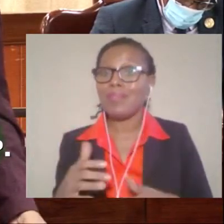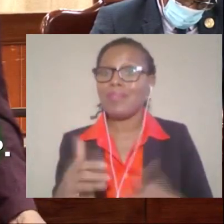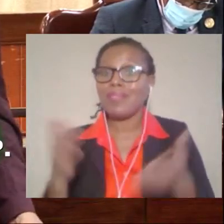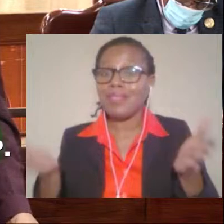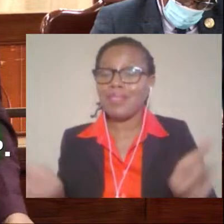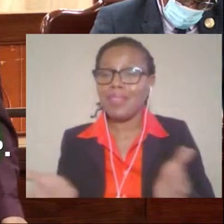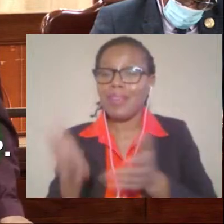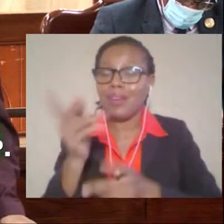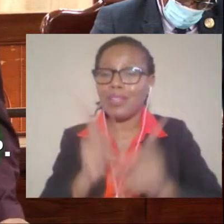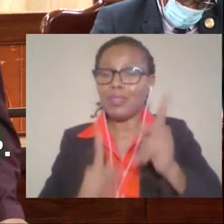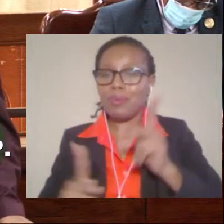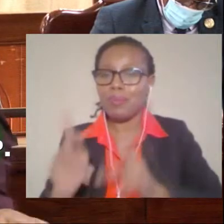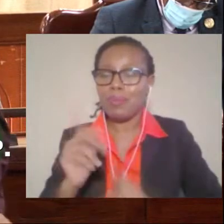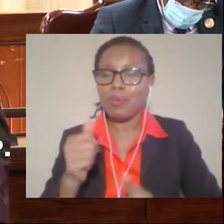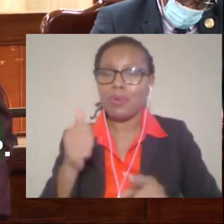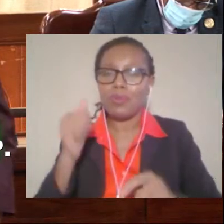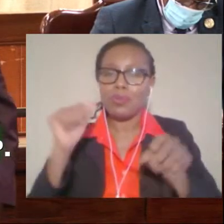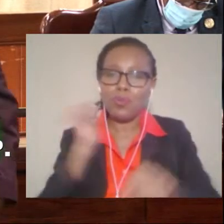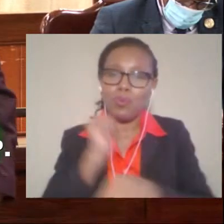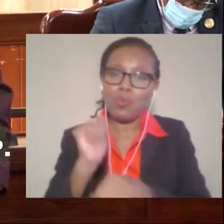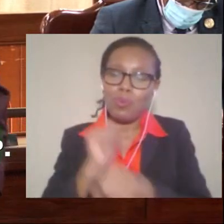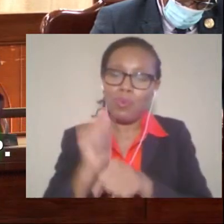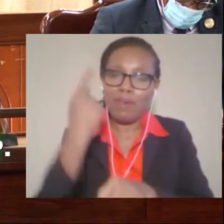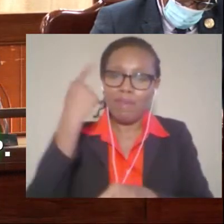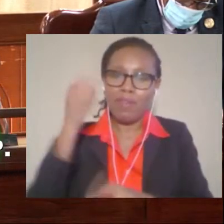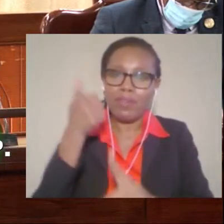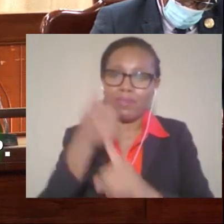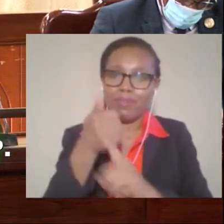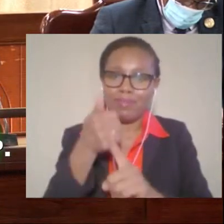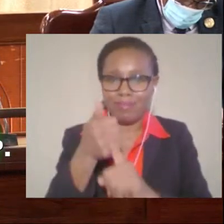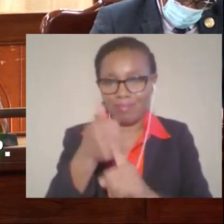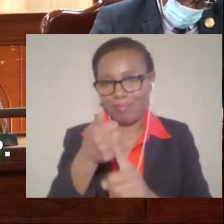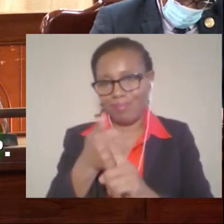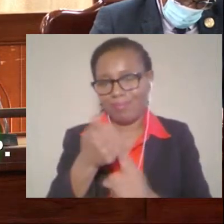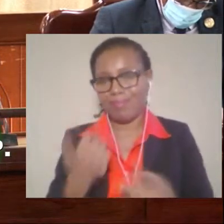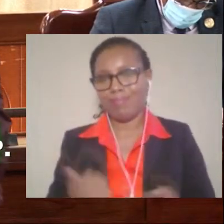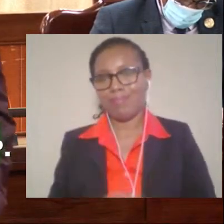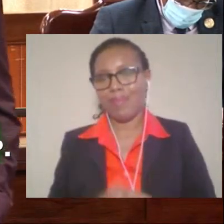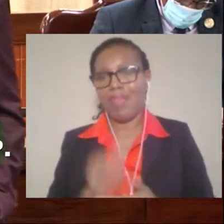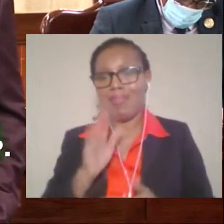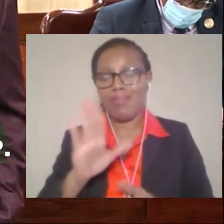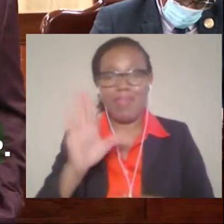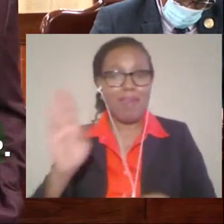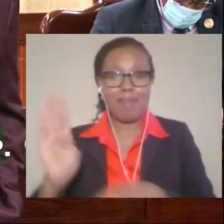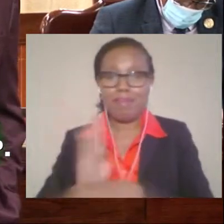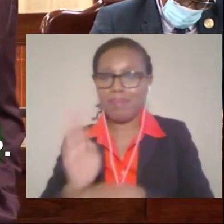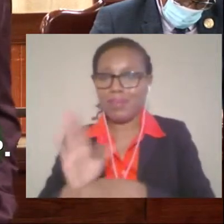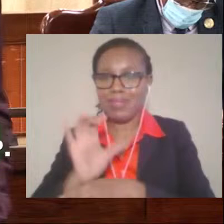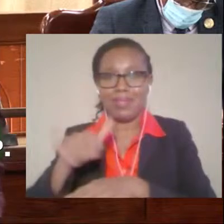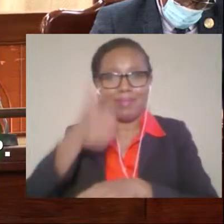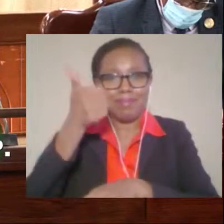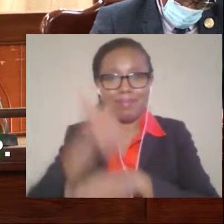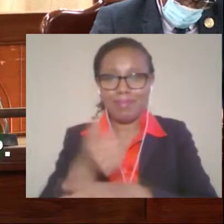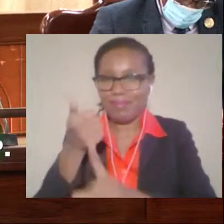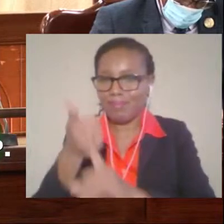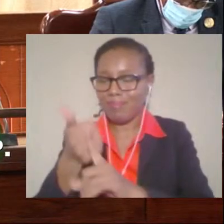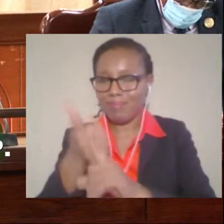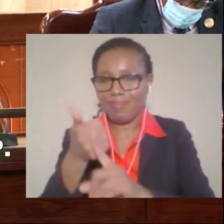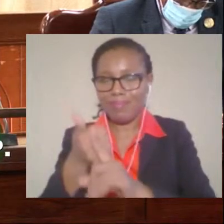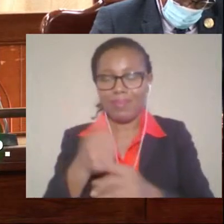And therefore, I will continue to ask the question as to whether or not we do our best to provide those